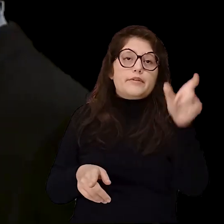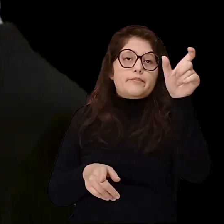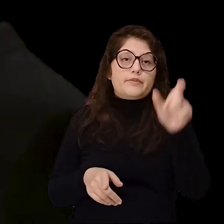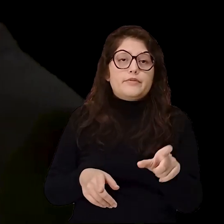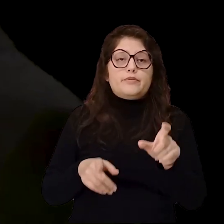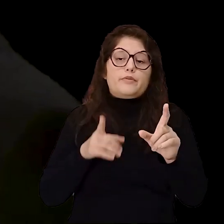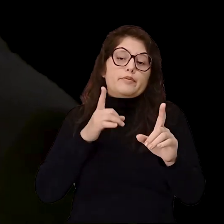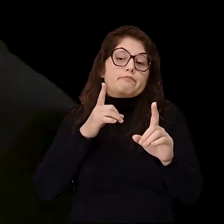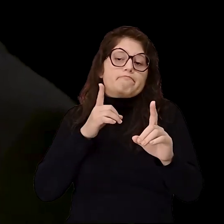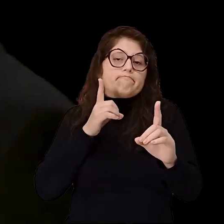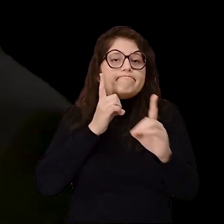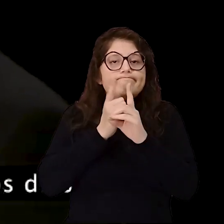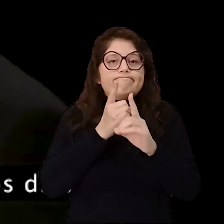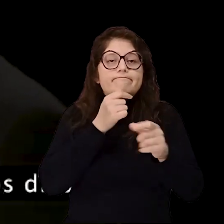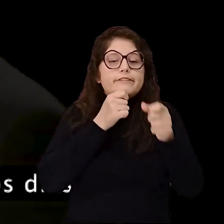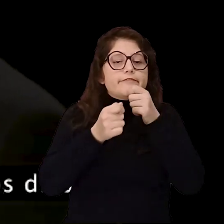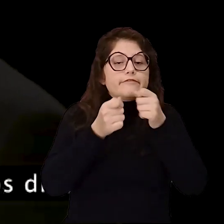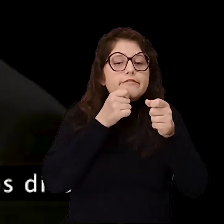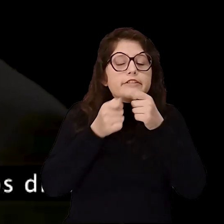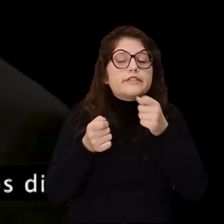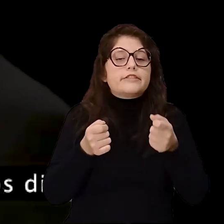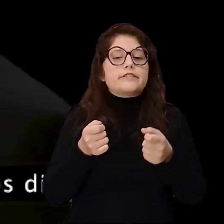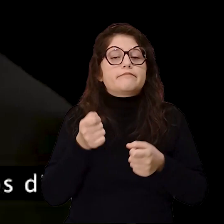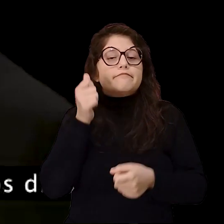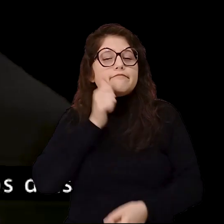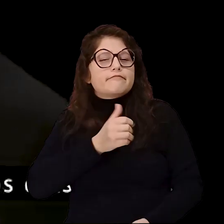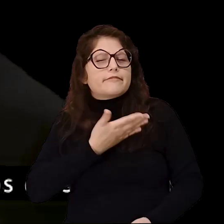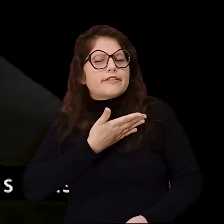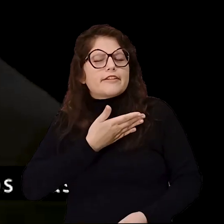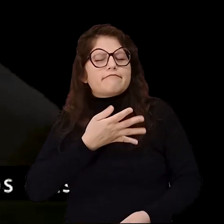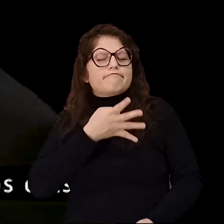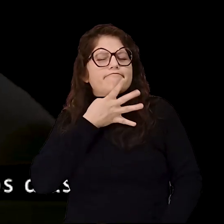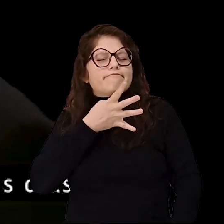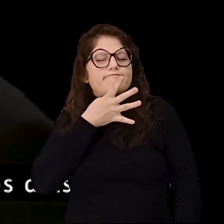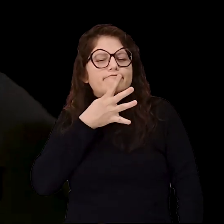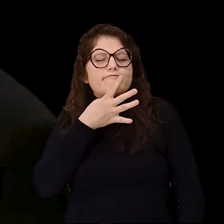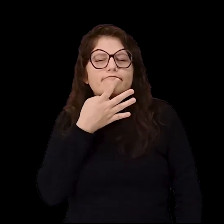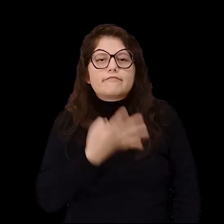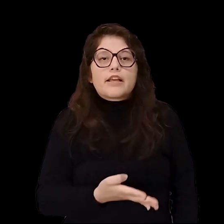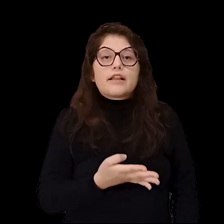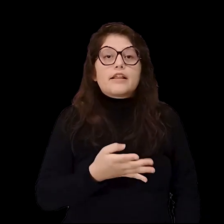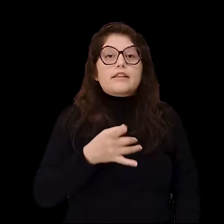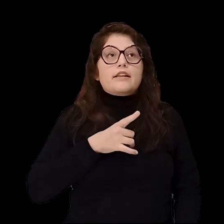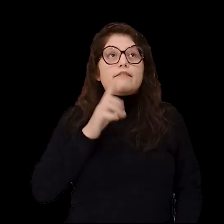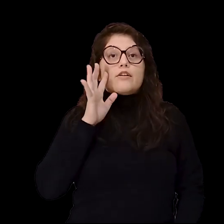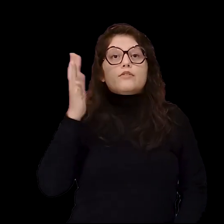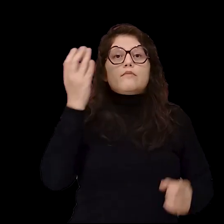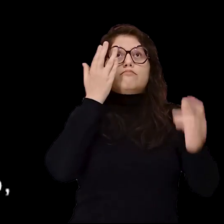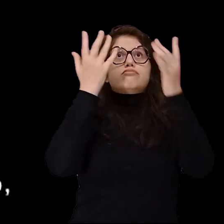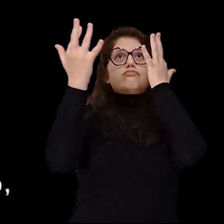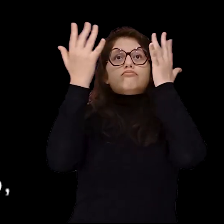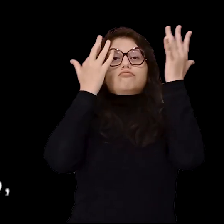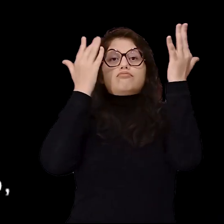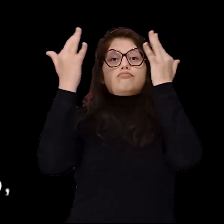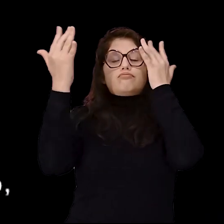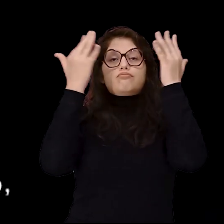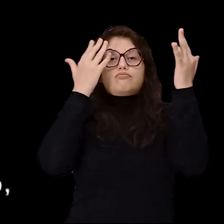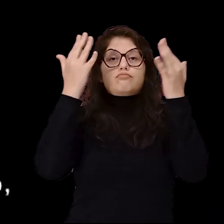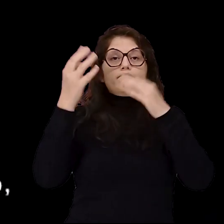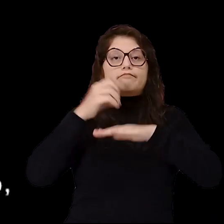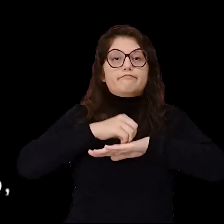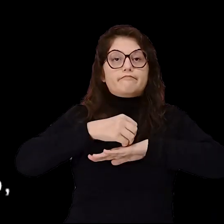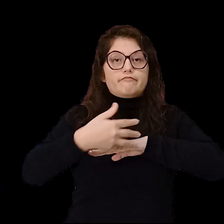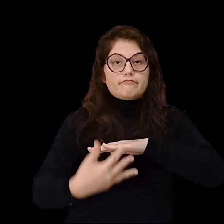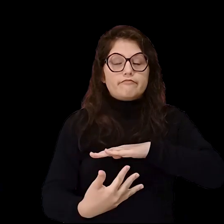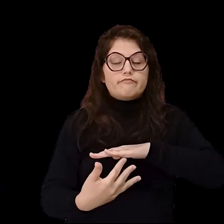leading disability worldwide, and people die of it every day. One of the people I talked to when I was trying to